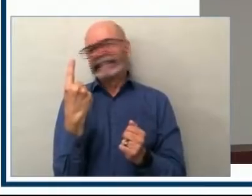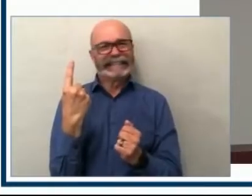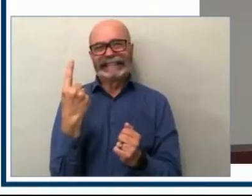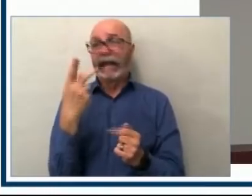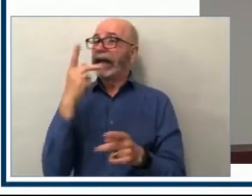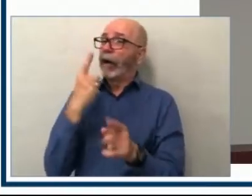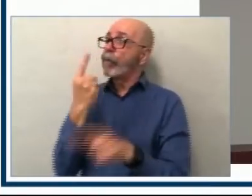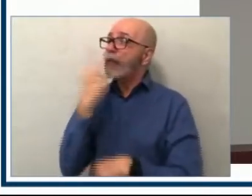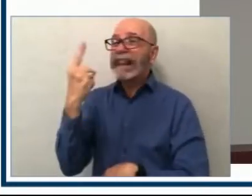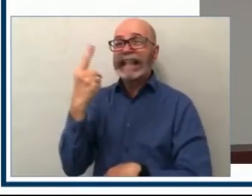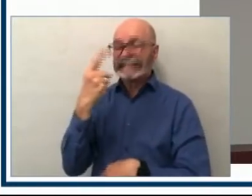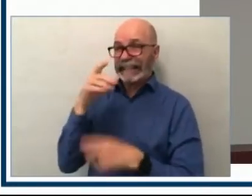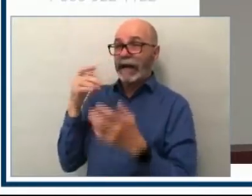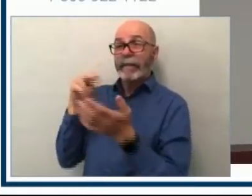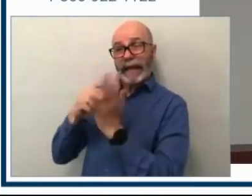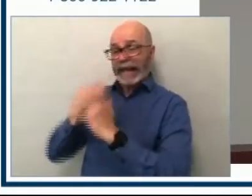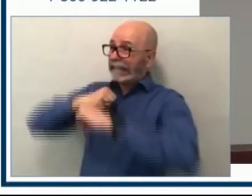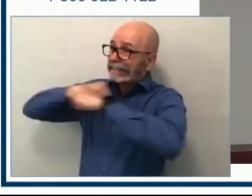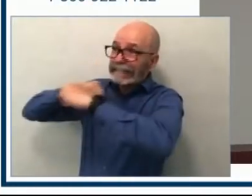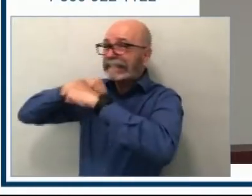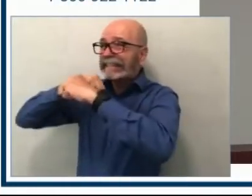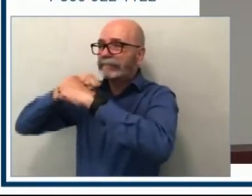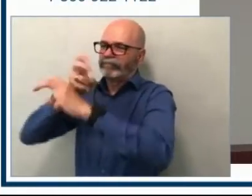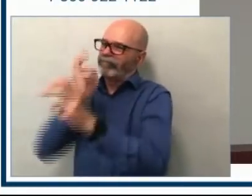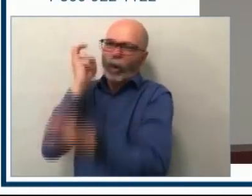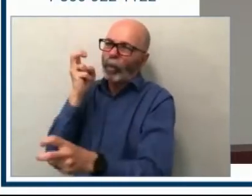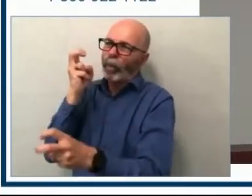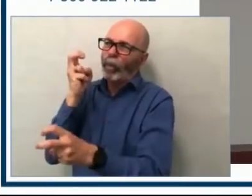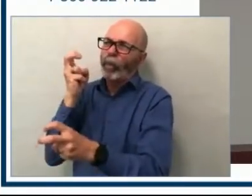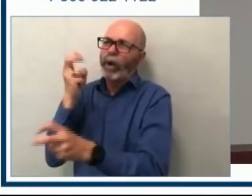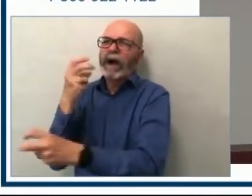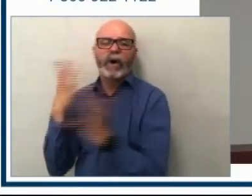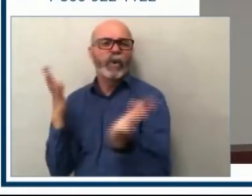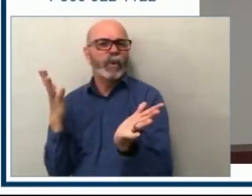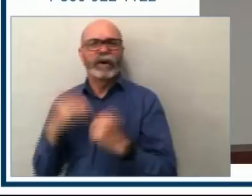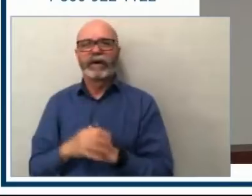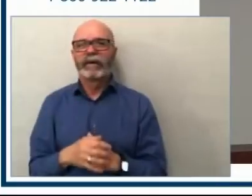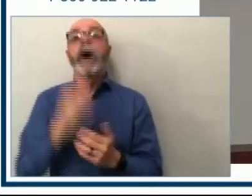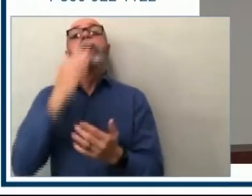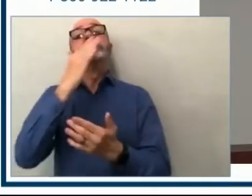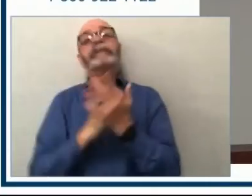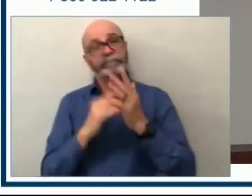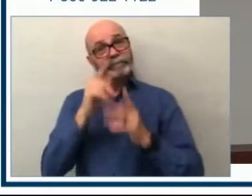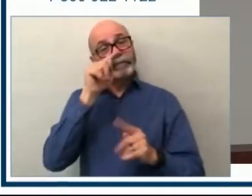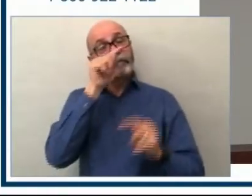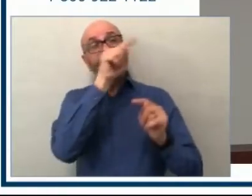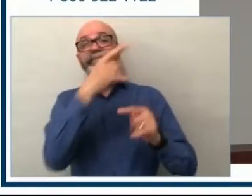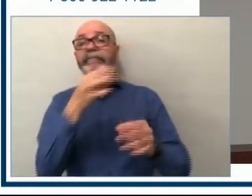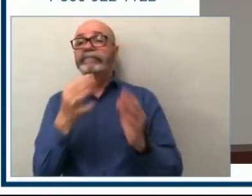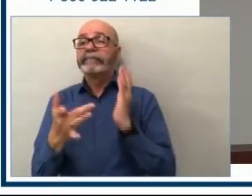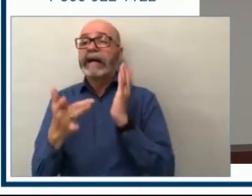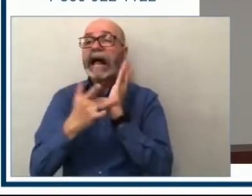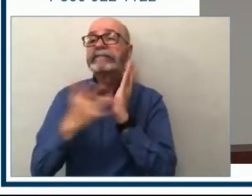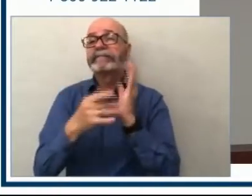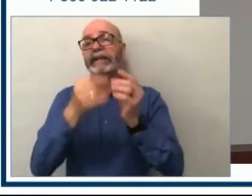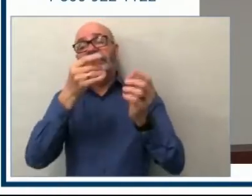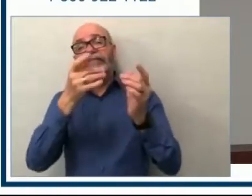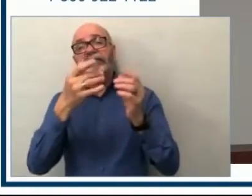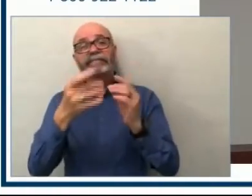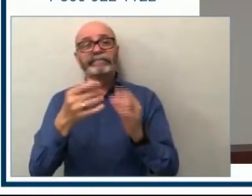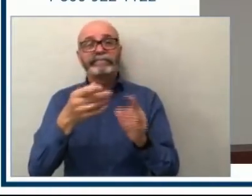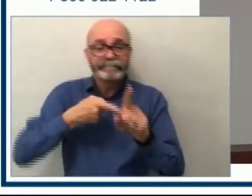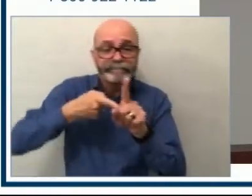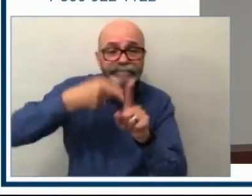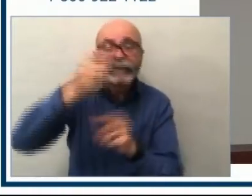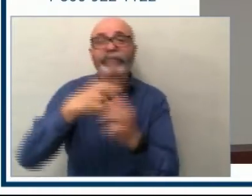said previously, we talk with our clinical colleagues, some of our immunologists, et cetera. They have significant concerns that if